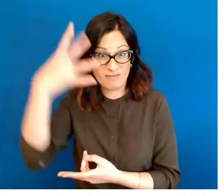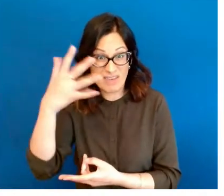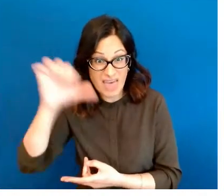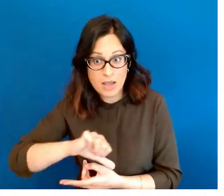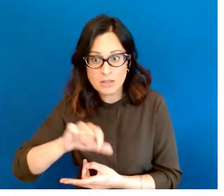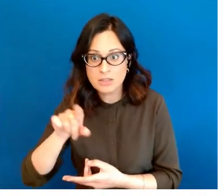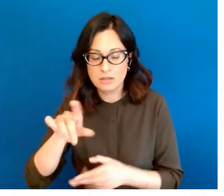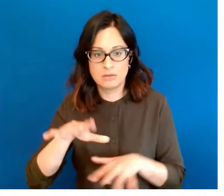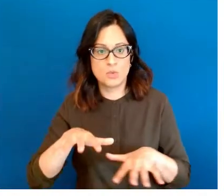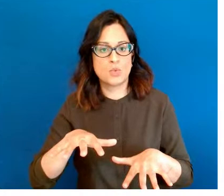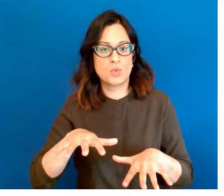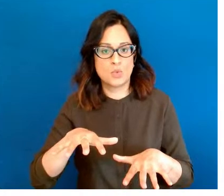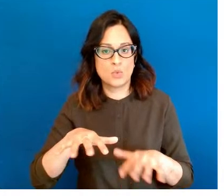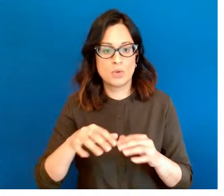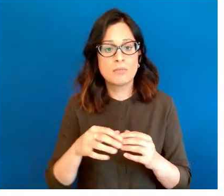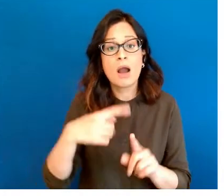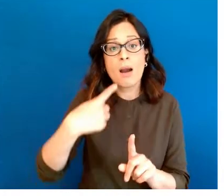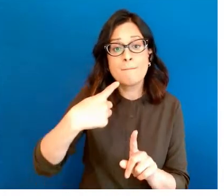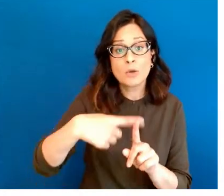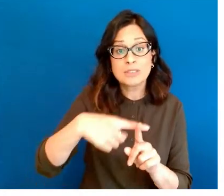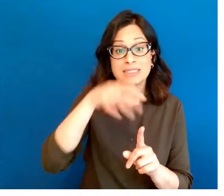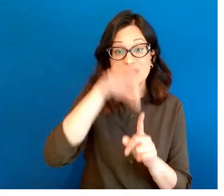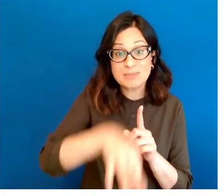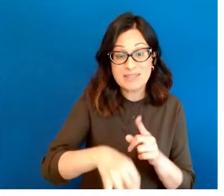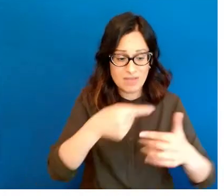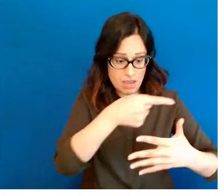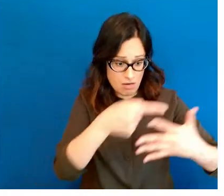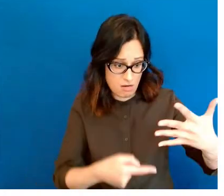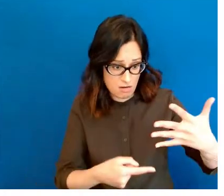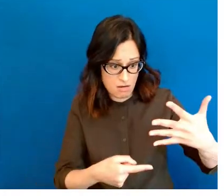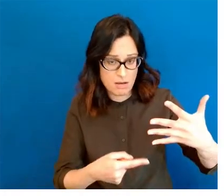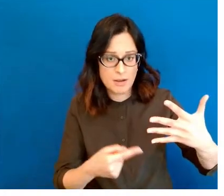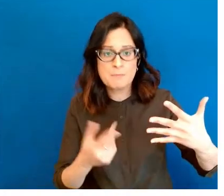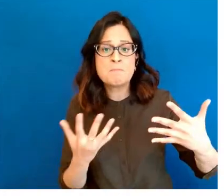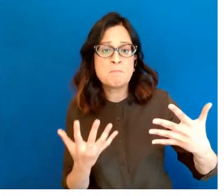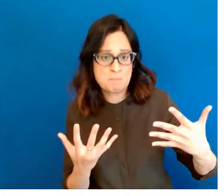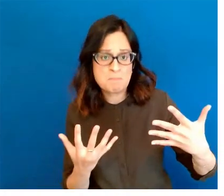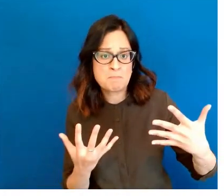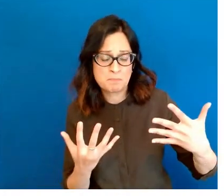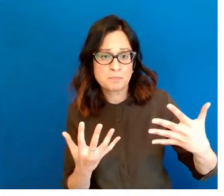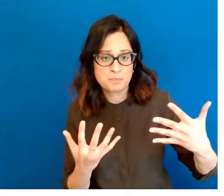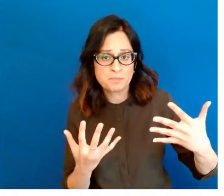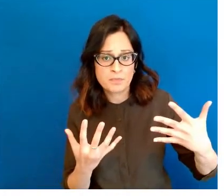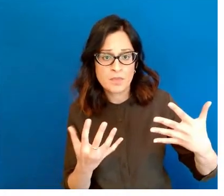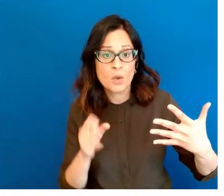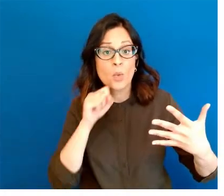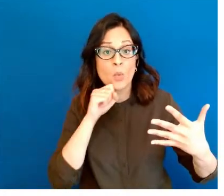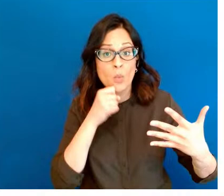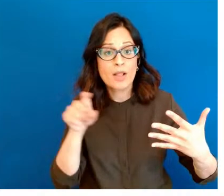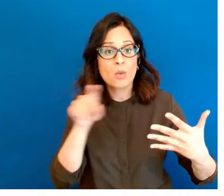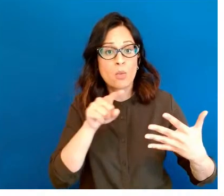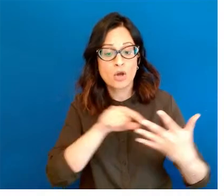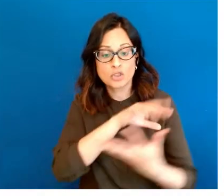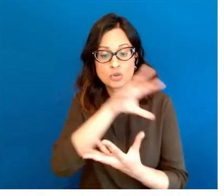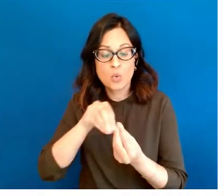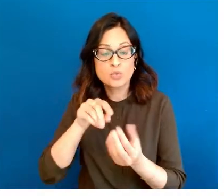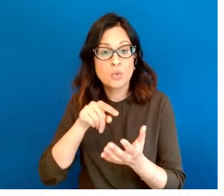have positive specifics, it will push your total IgE